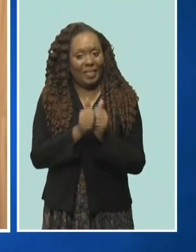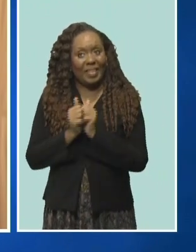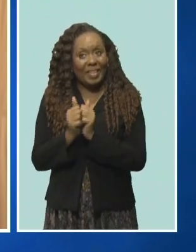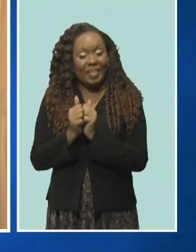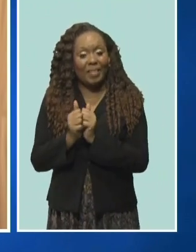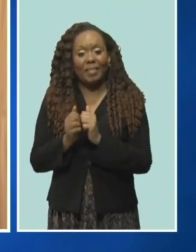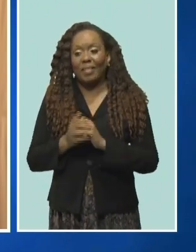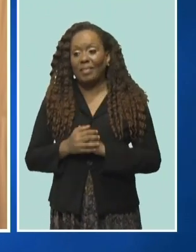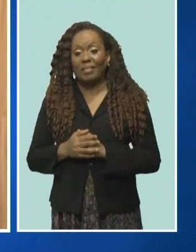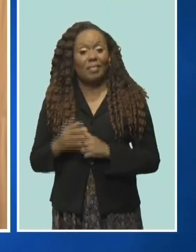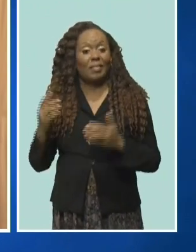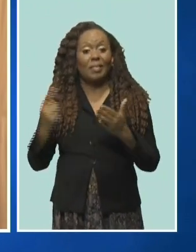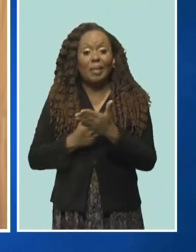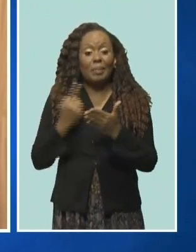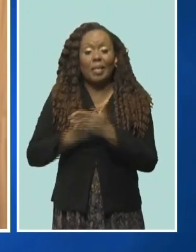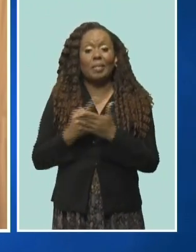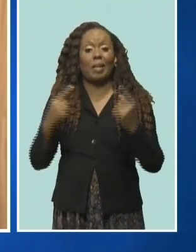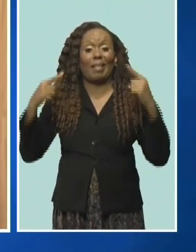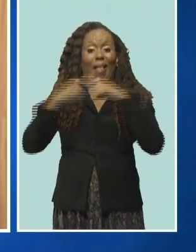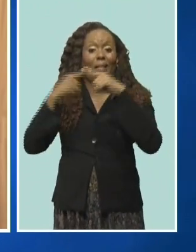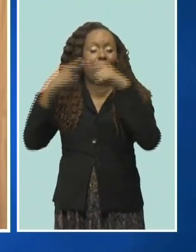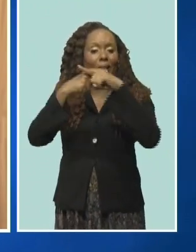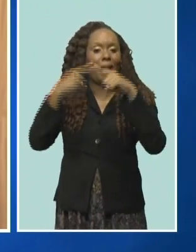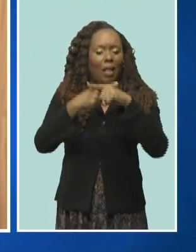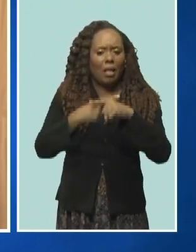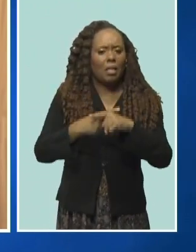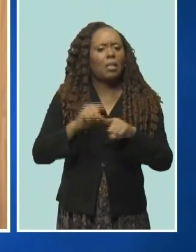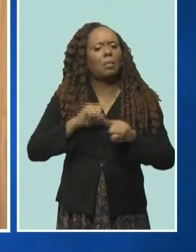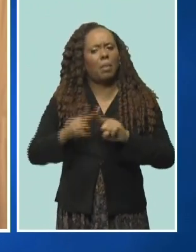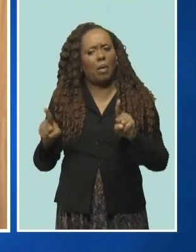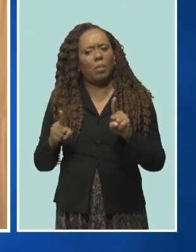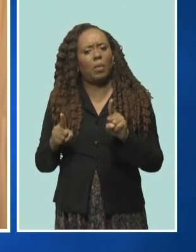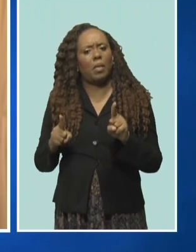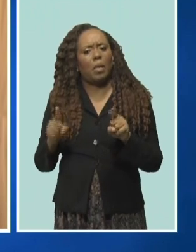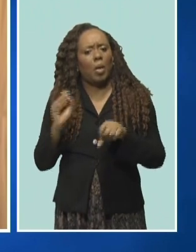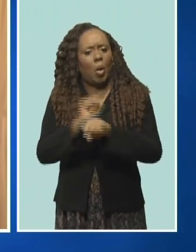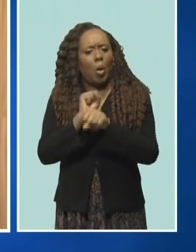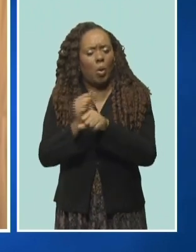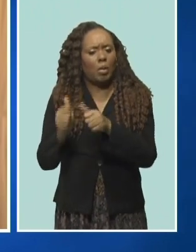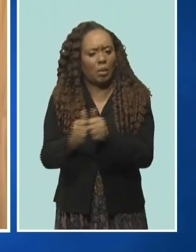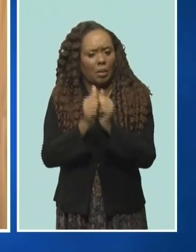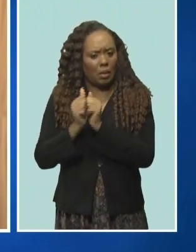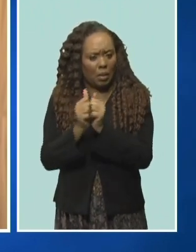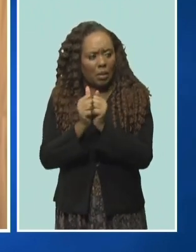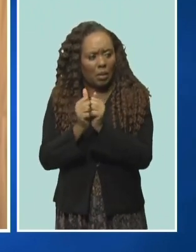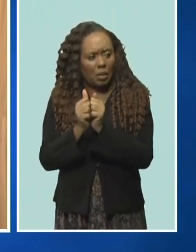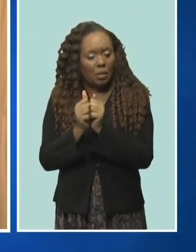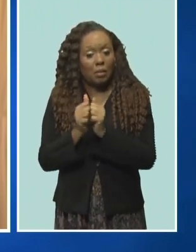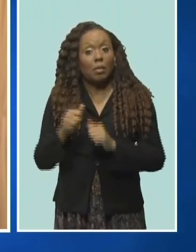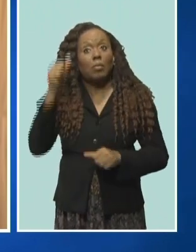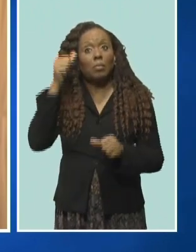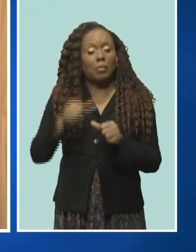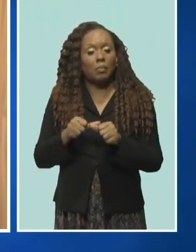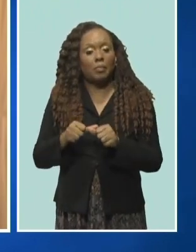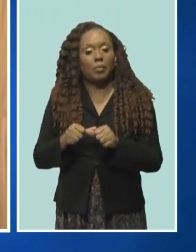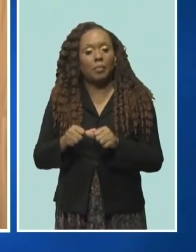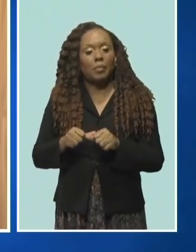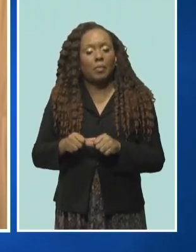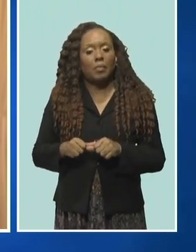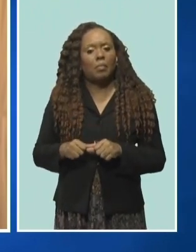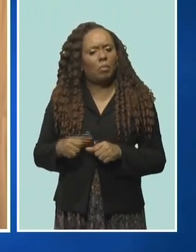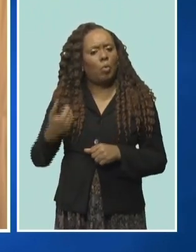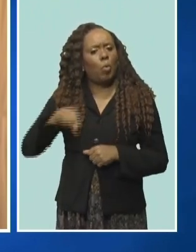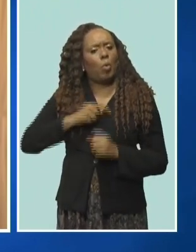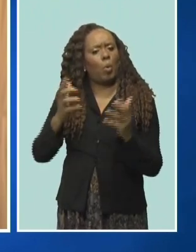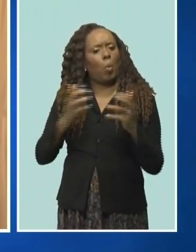when we disagree. I urge us to continue on this Bajan way. This is our way. Don't